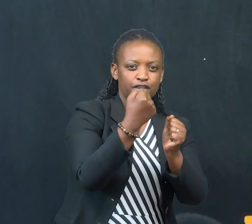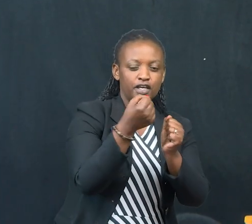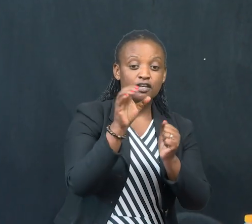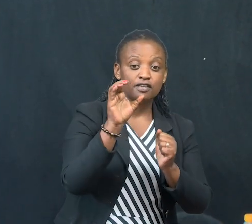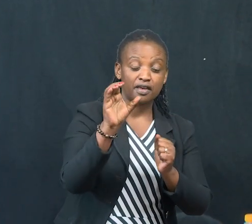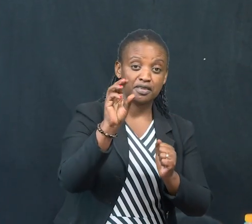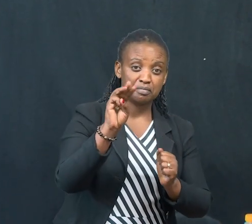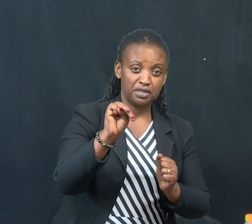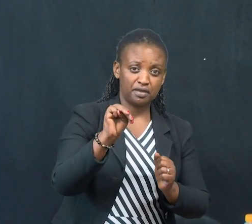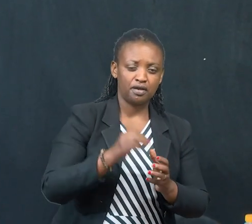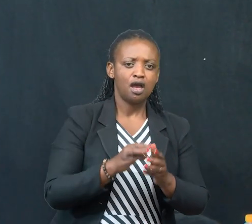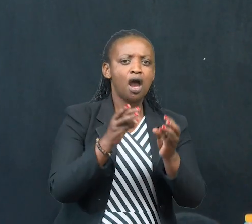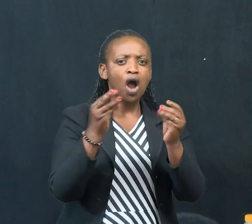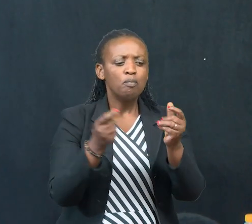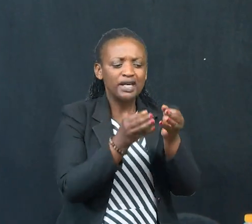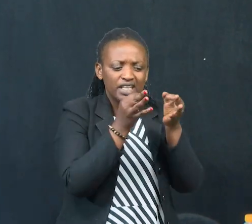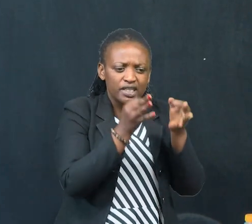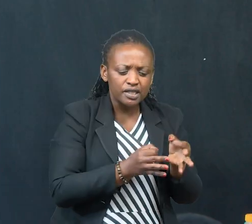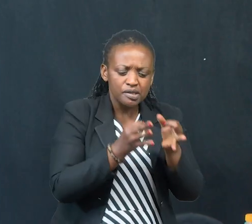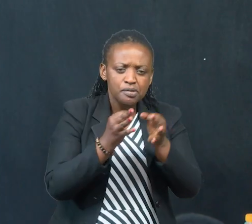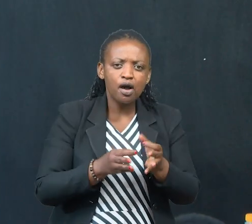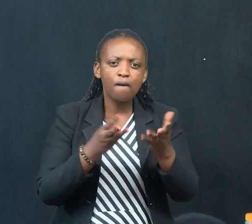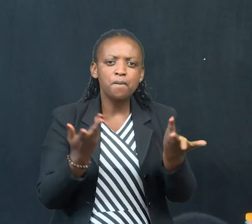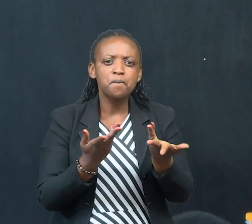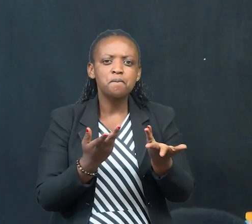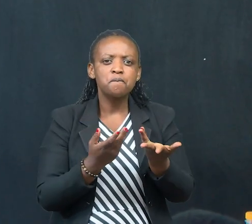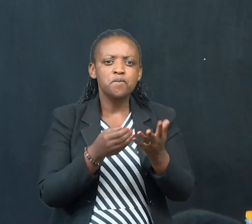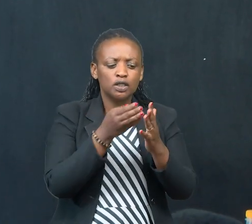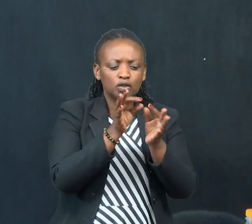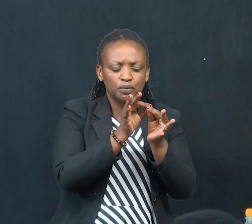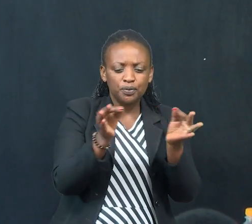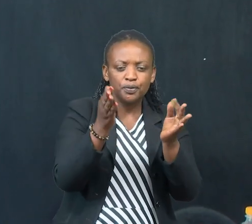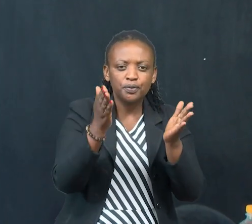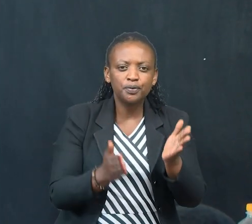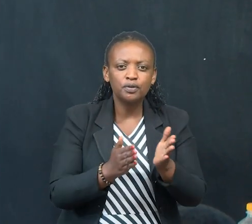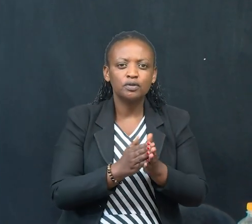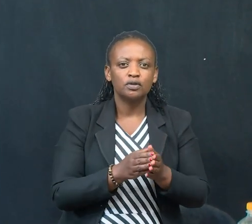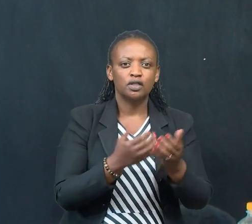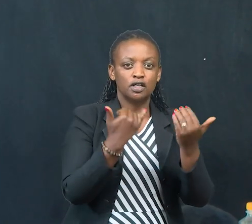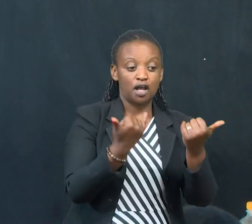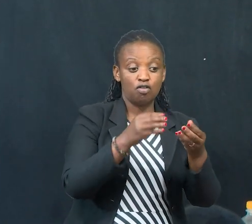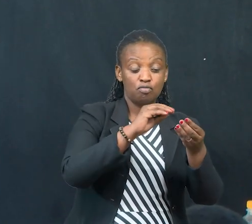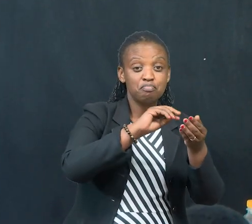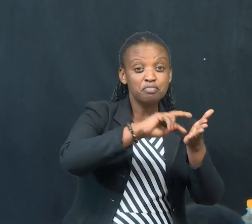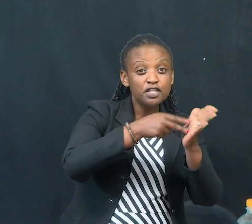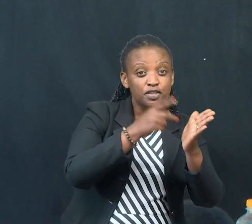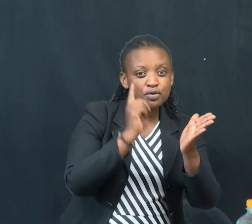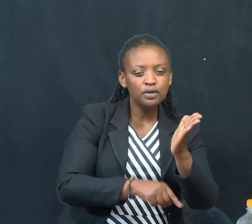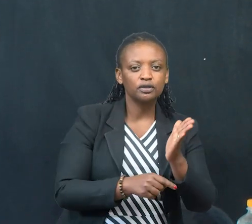15 centi. How many objects in order to know the intervals?